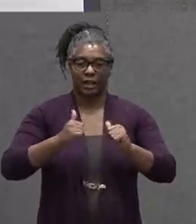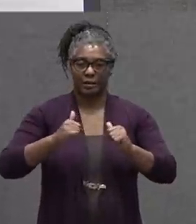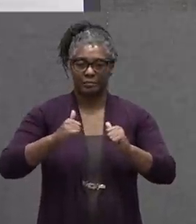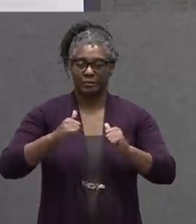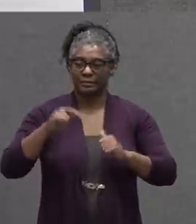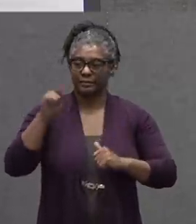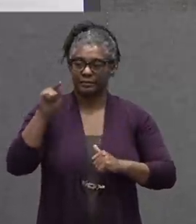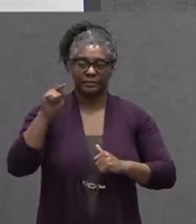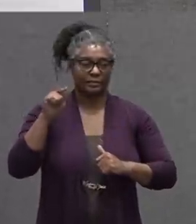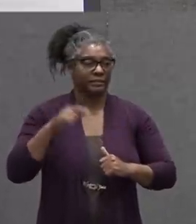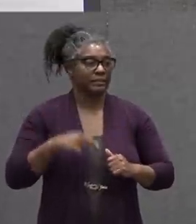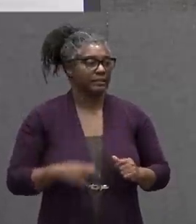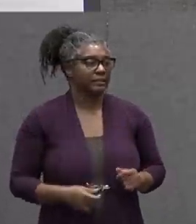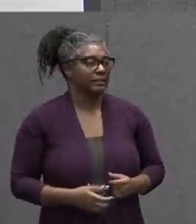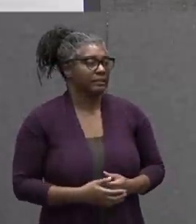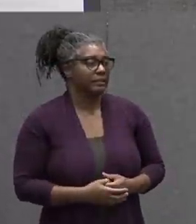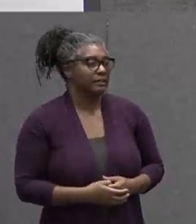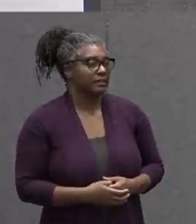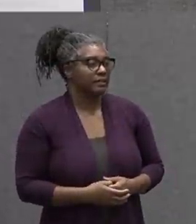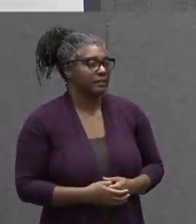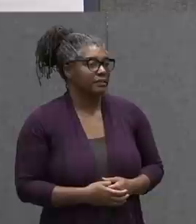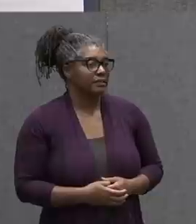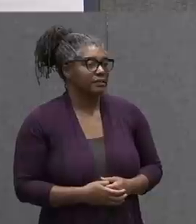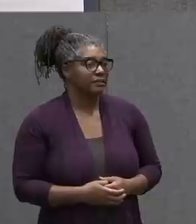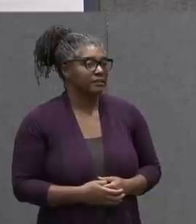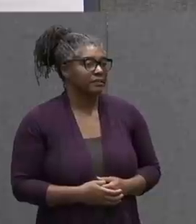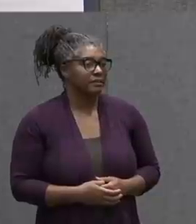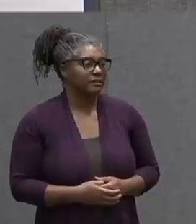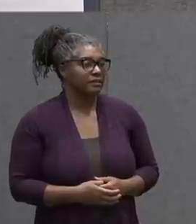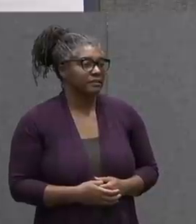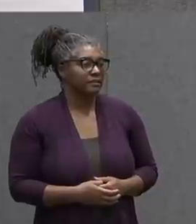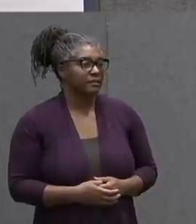I'm going to add some wings